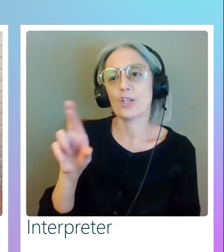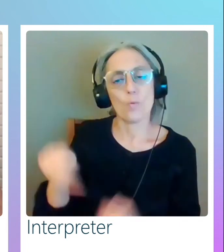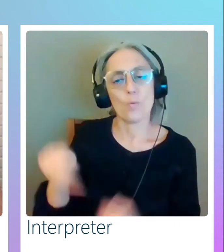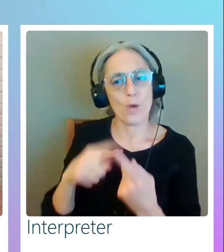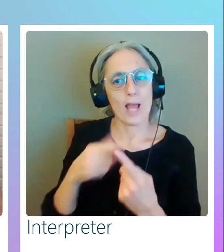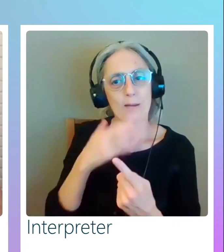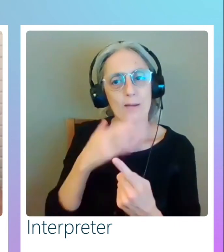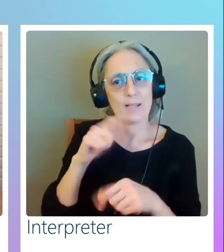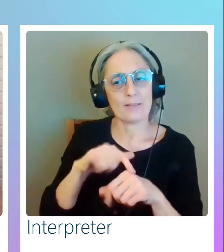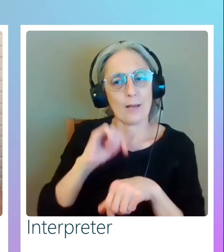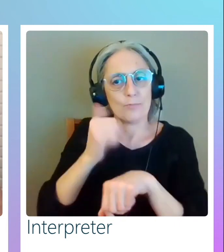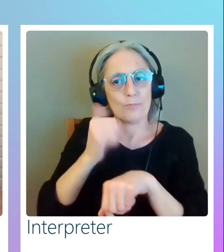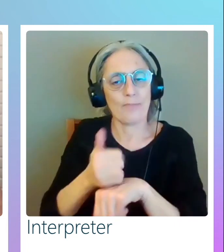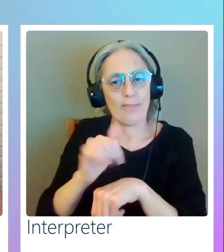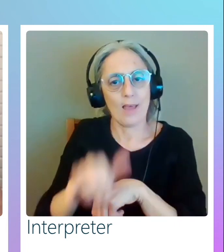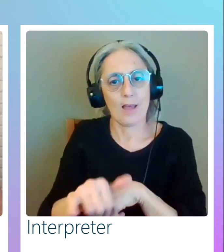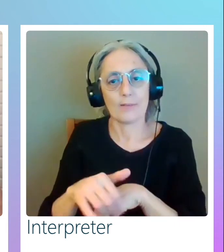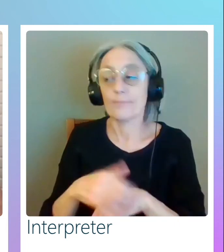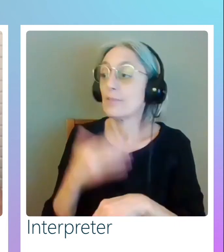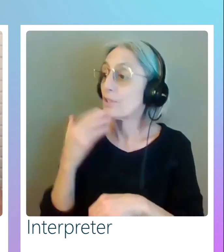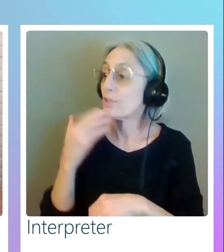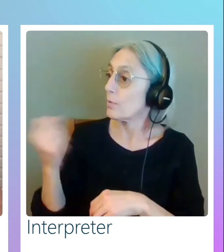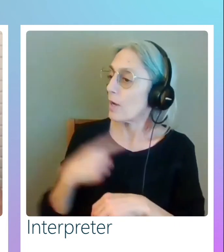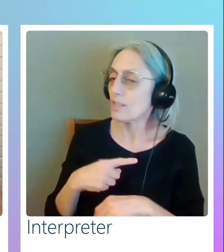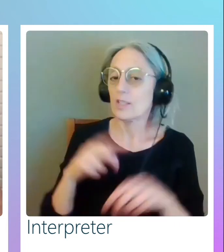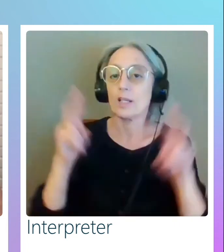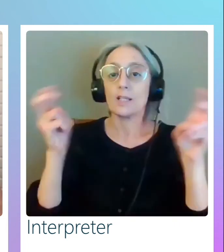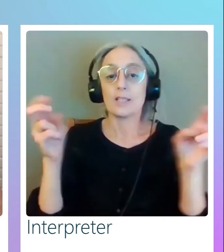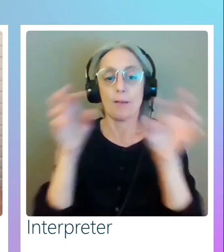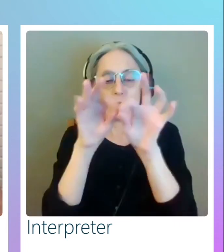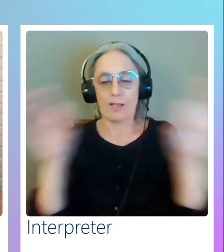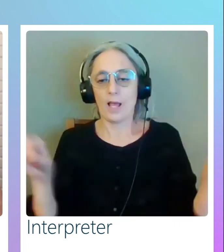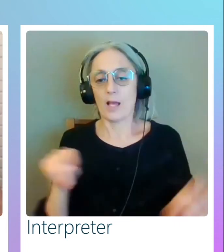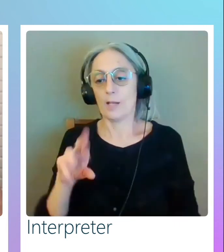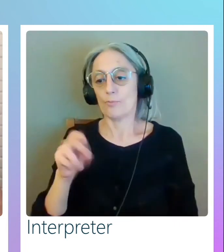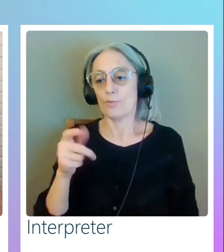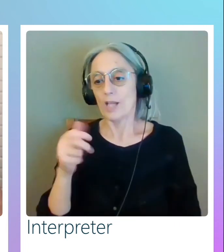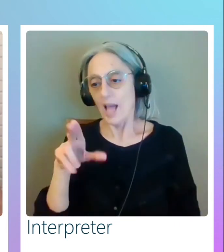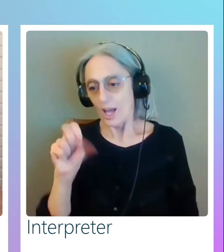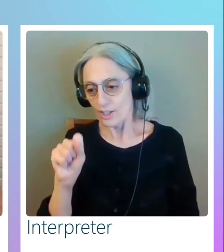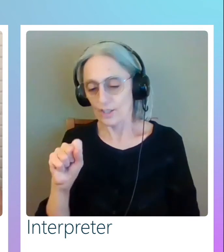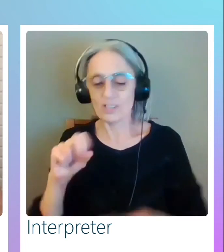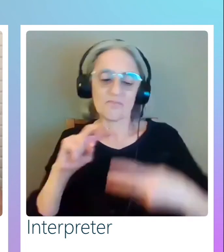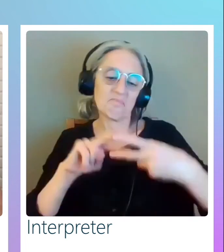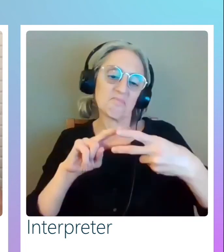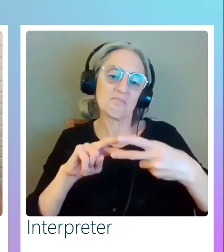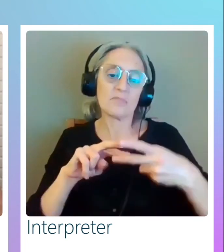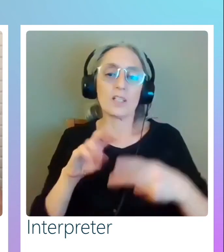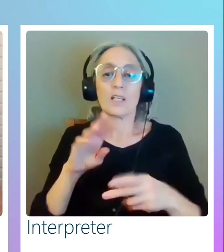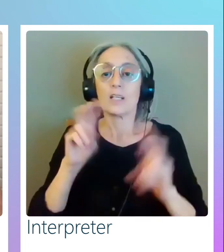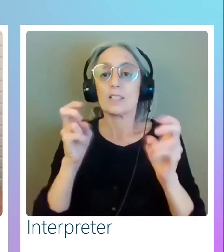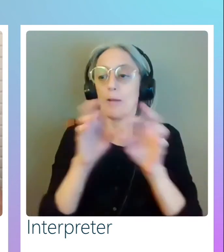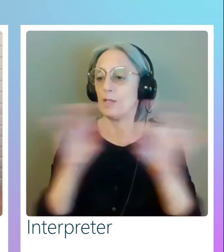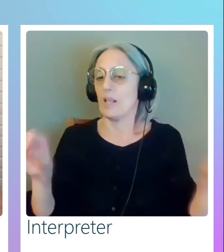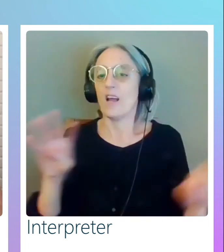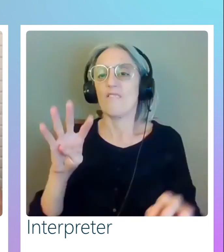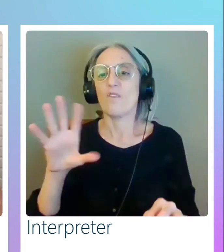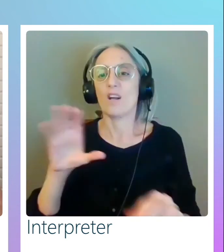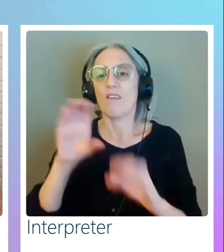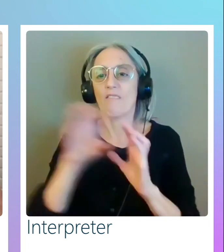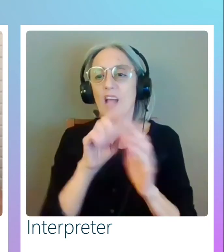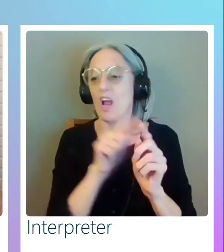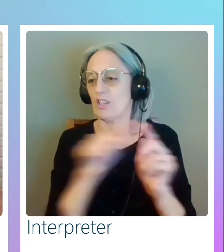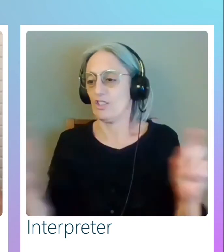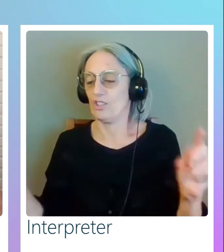practices in subject lines and pre-headers. Subject line should be no more than 45 characters long. A pre-header should be no more